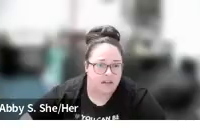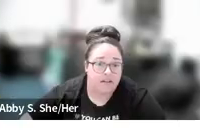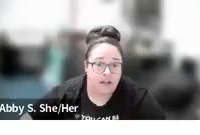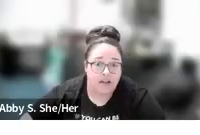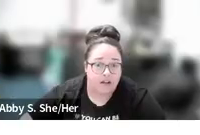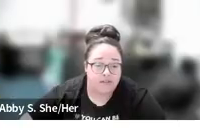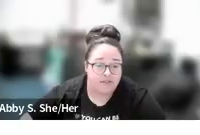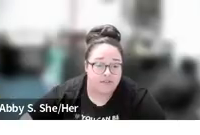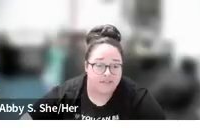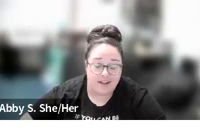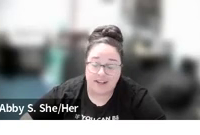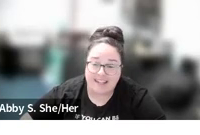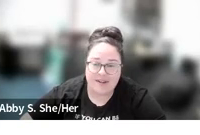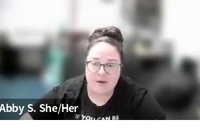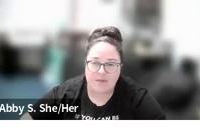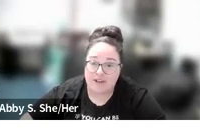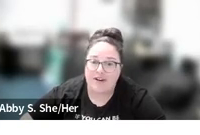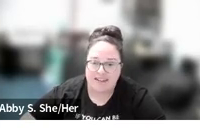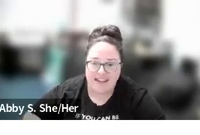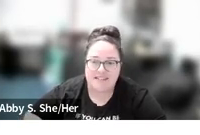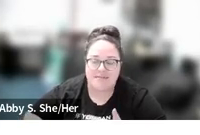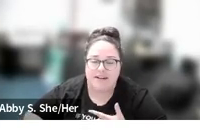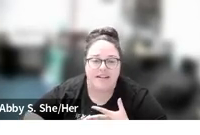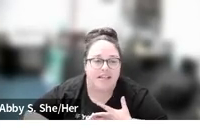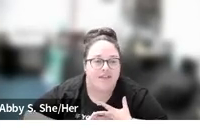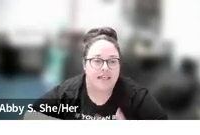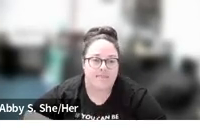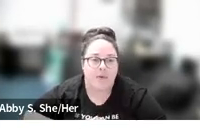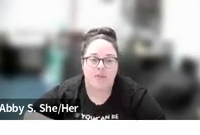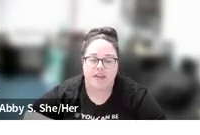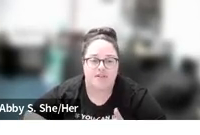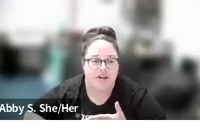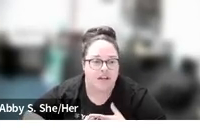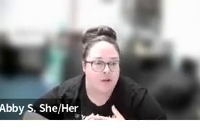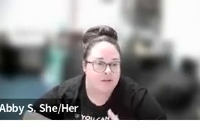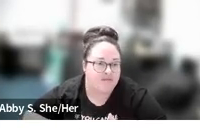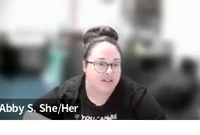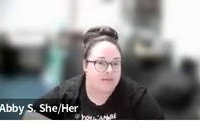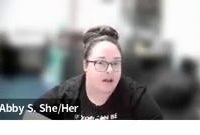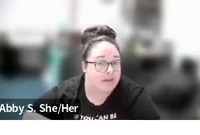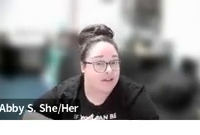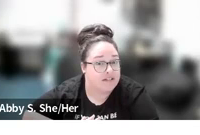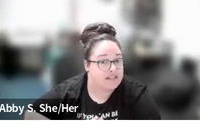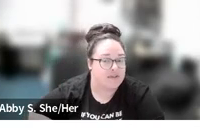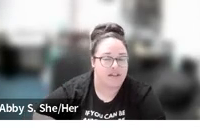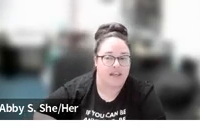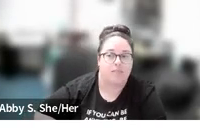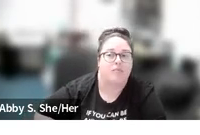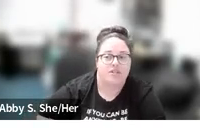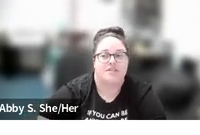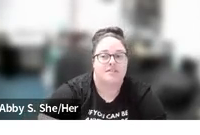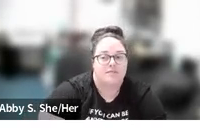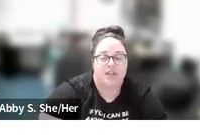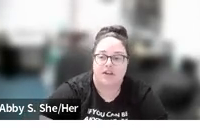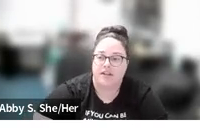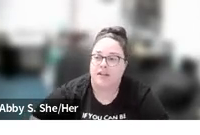And then a lot of, again, there are a lot of similarities. I feel like both Android and iOS have really been upping their accessibility game,